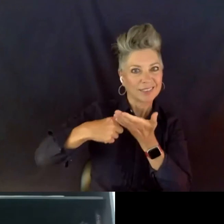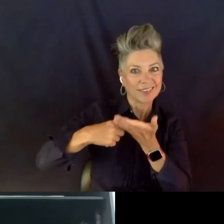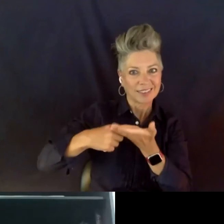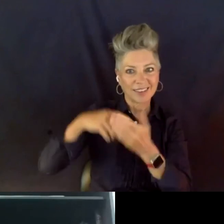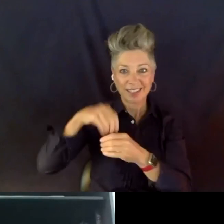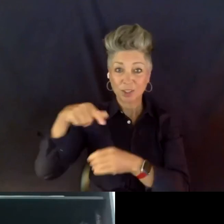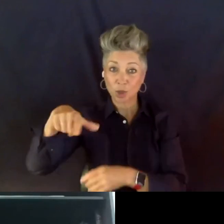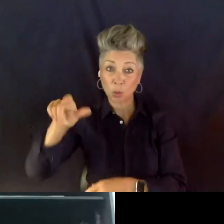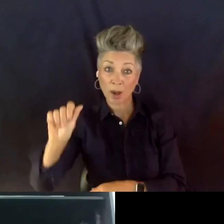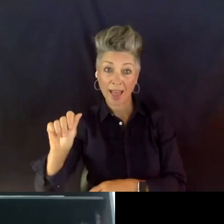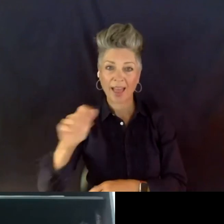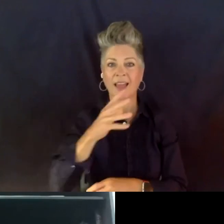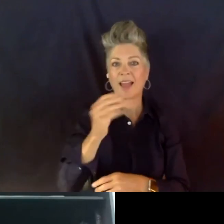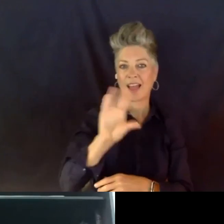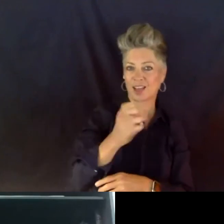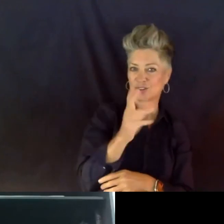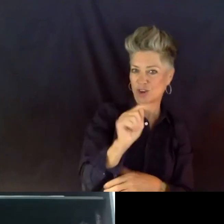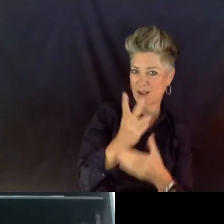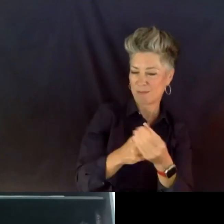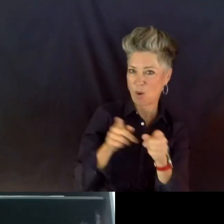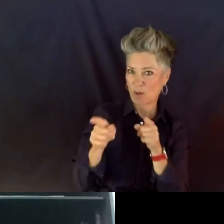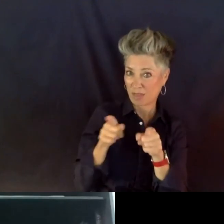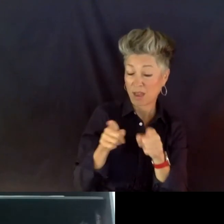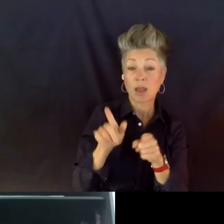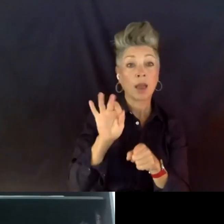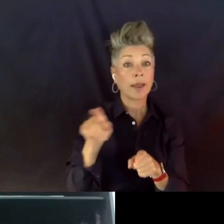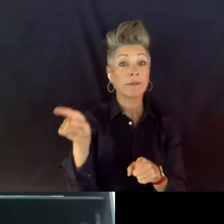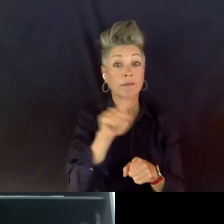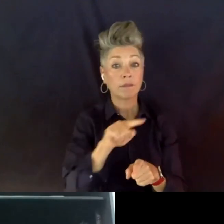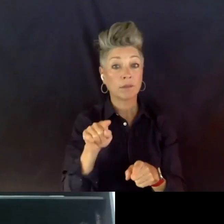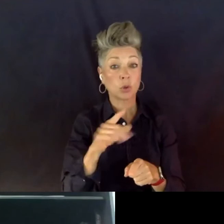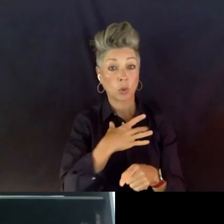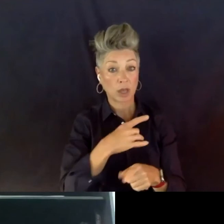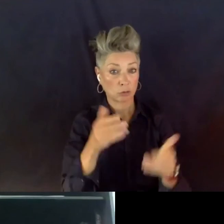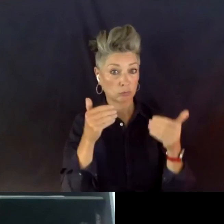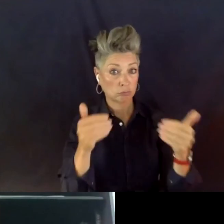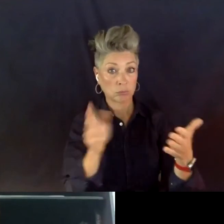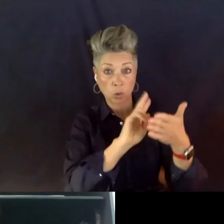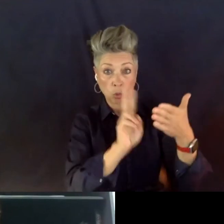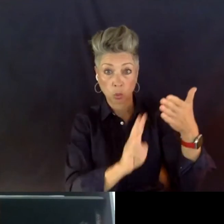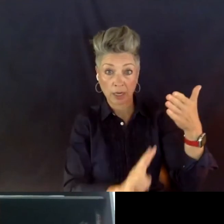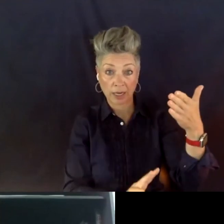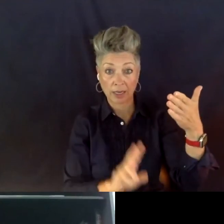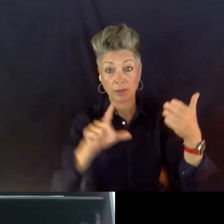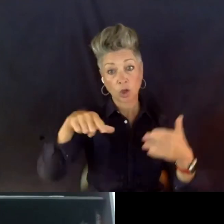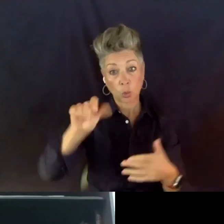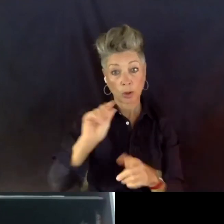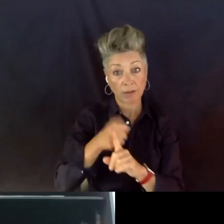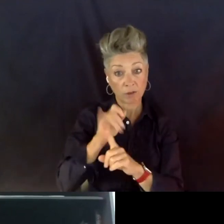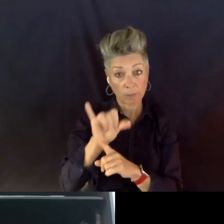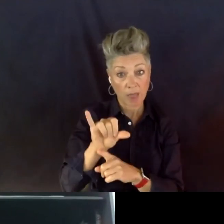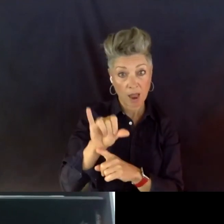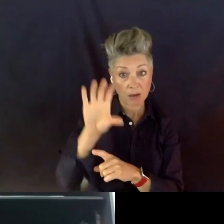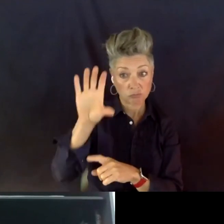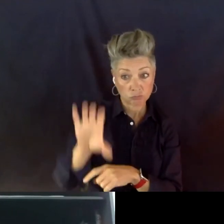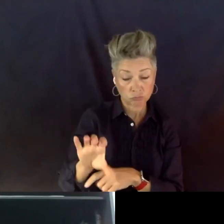in the chat. So if you would like to read the Q&A directly from that section there, you're certainly welcome